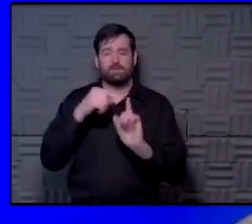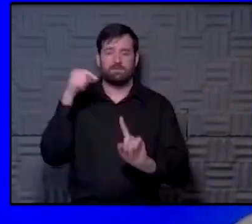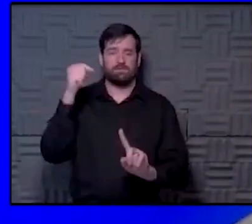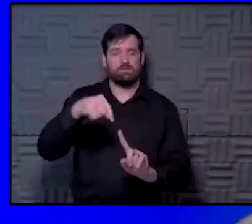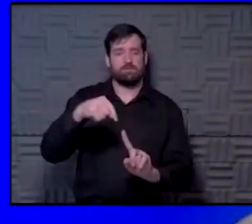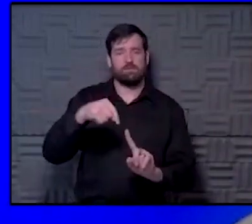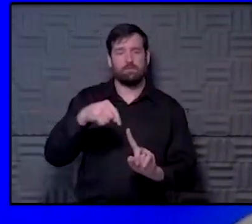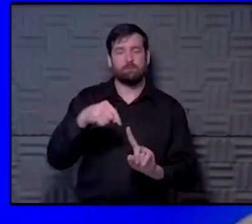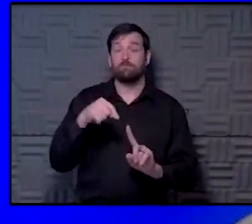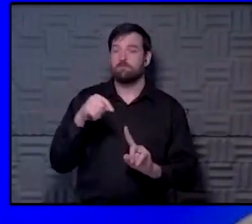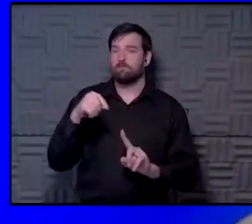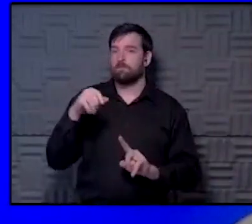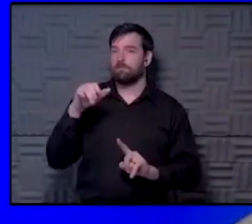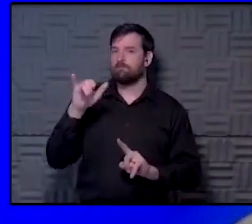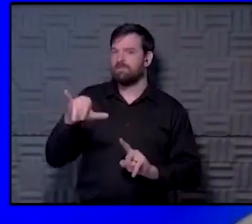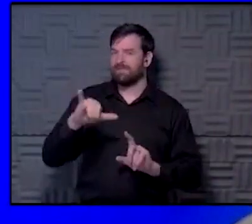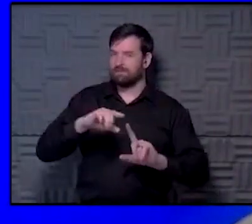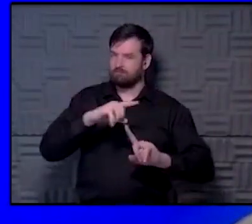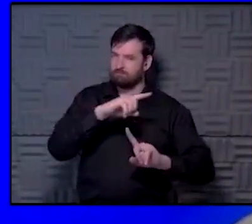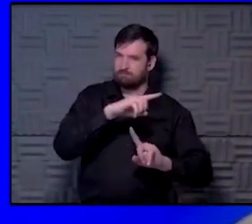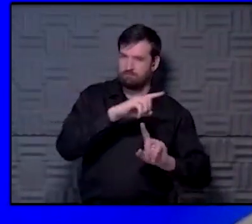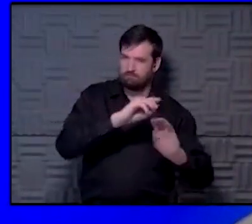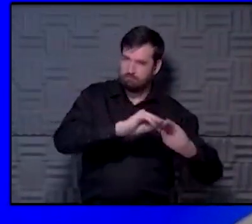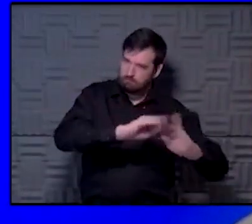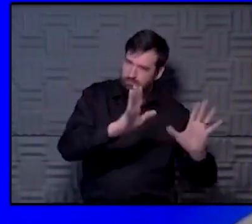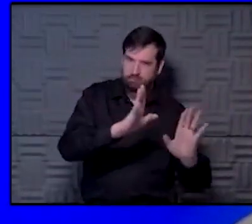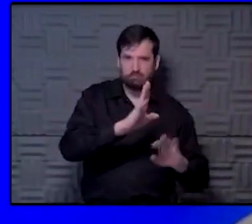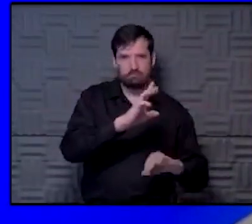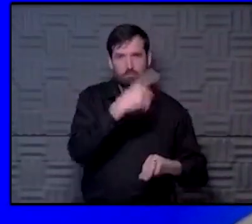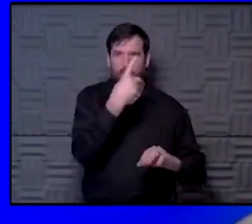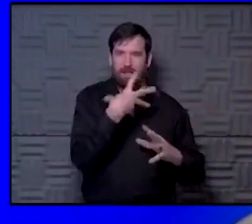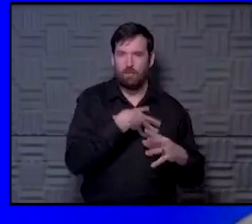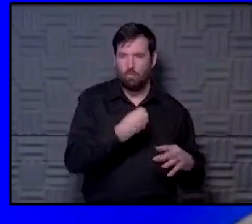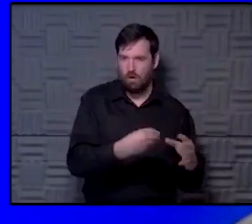also, so that is the black and white